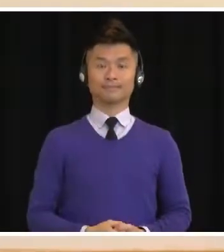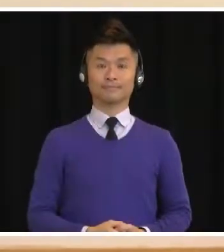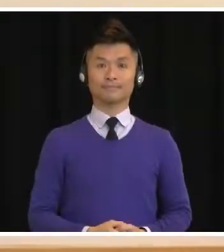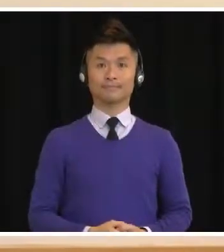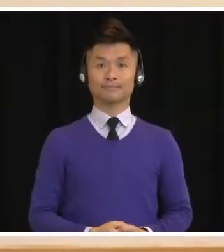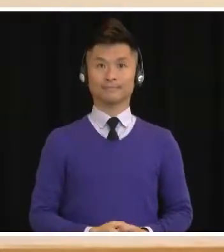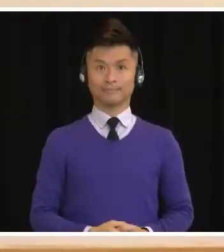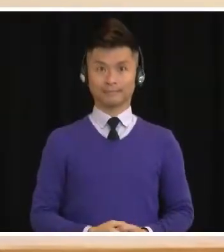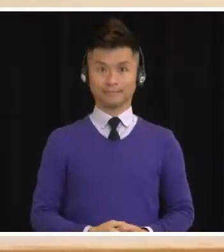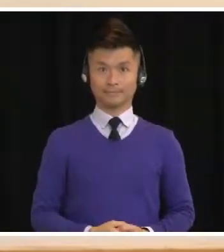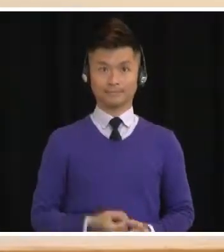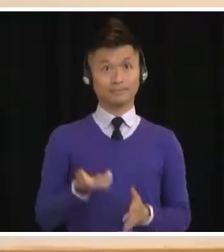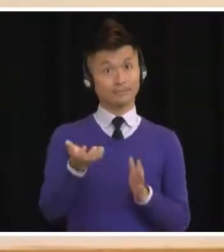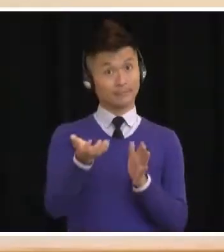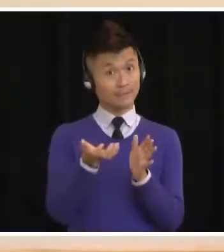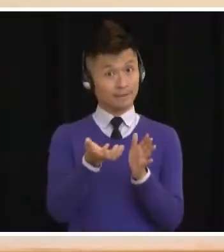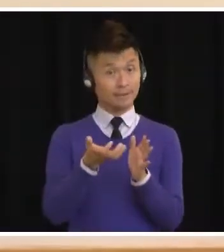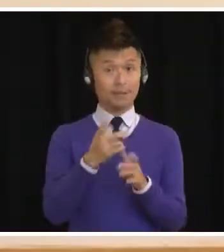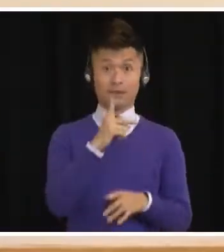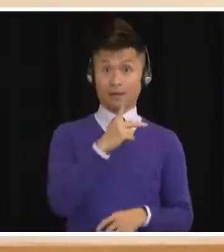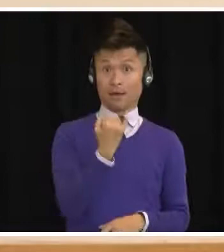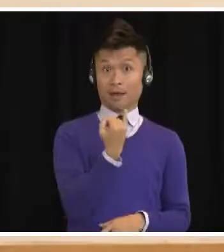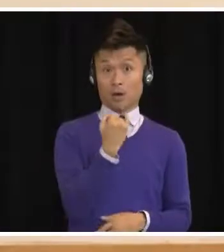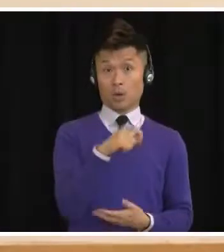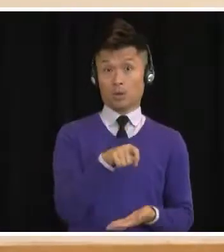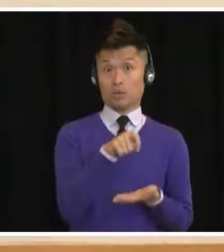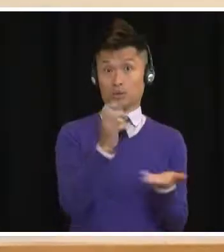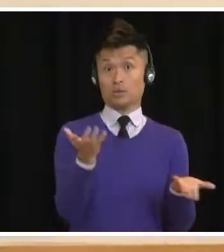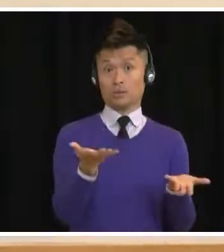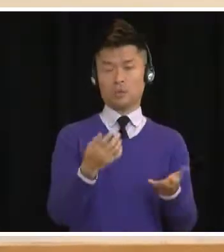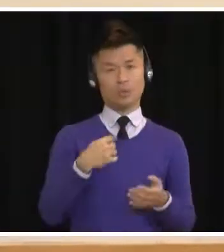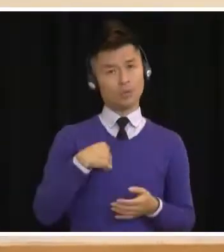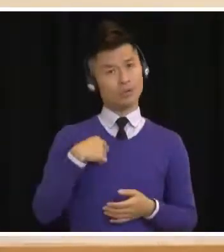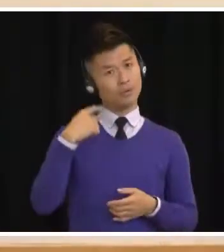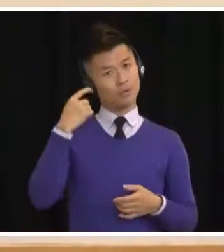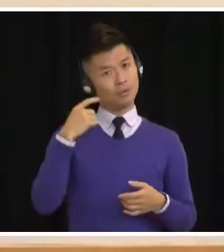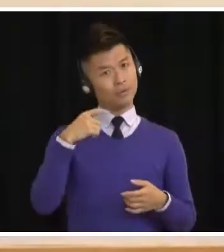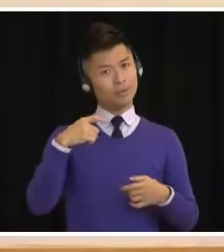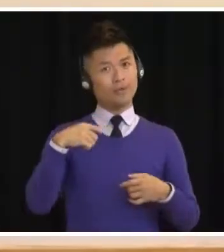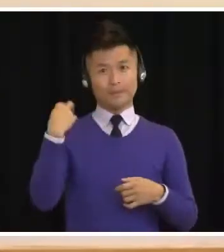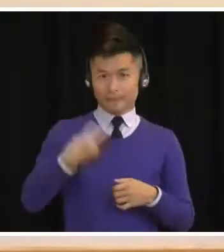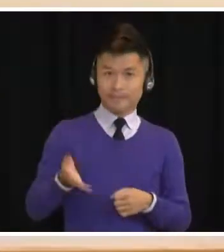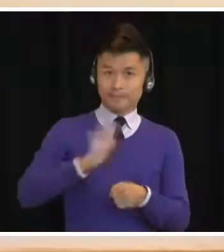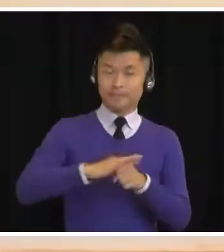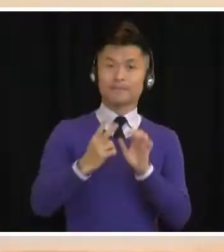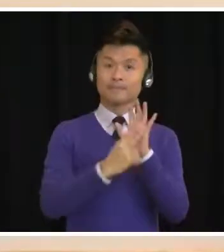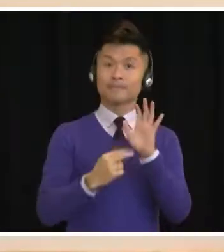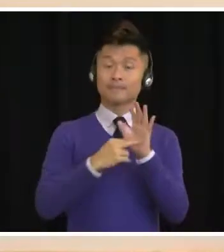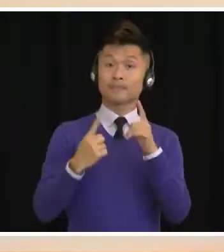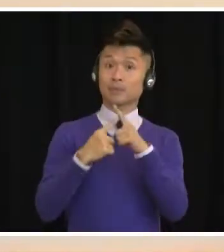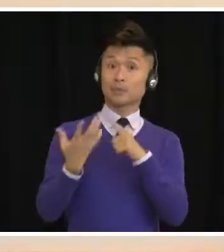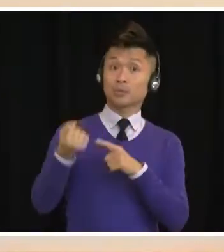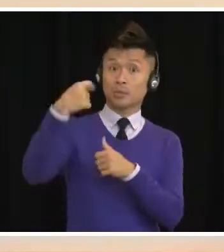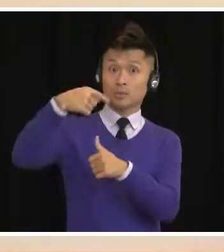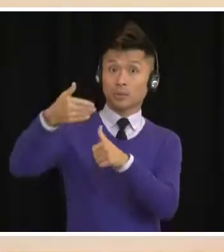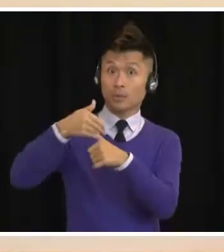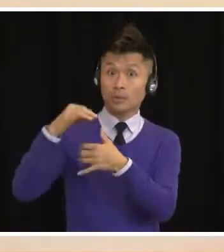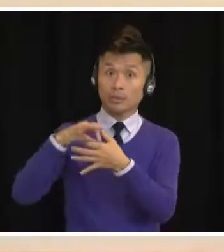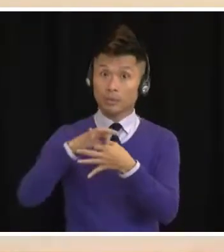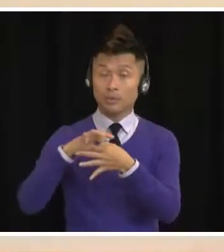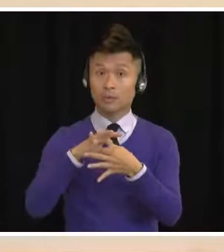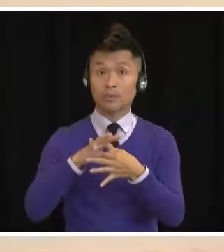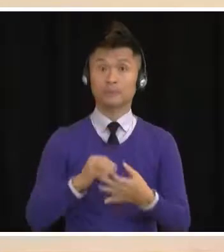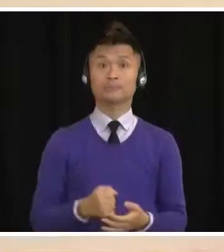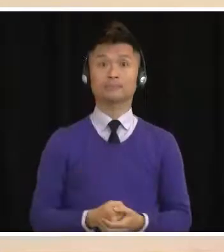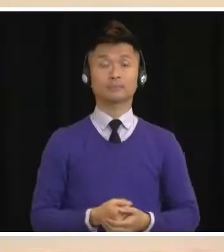by Mrs. Karp, and that is in relation to human rights education. My question was, is there specific children's